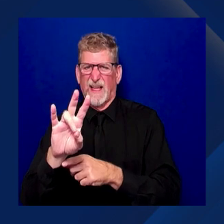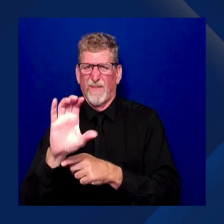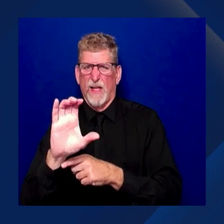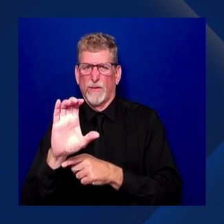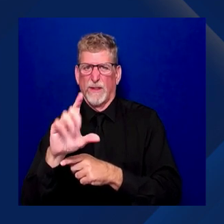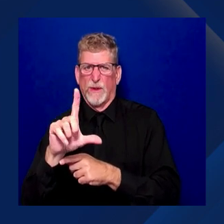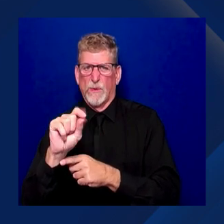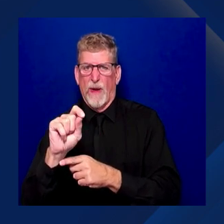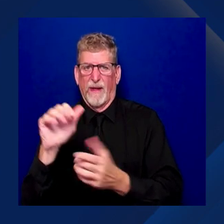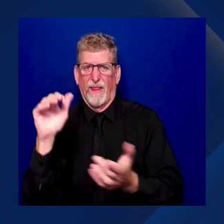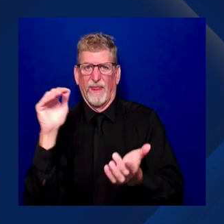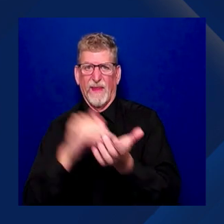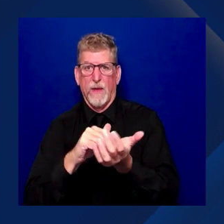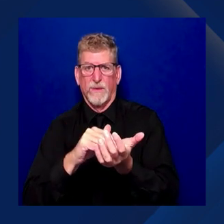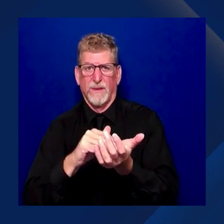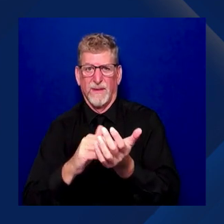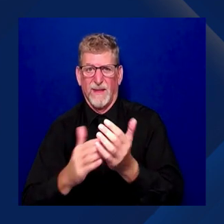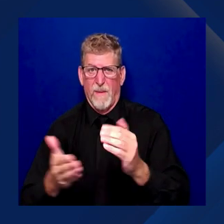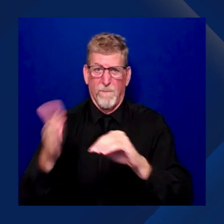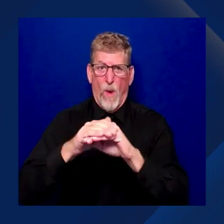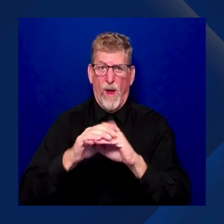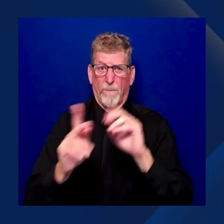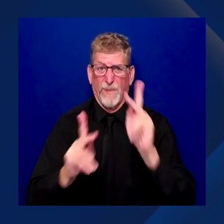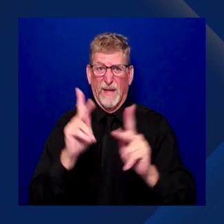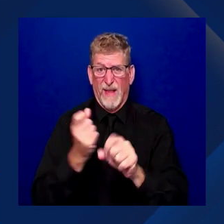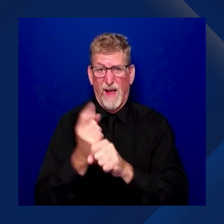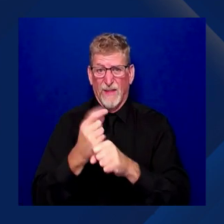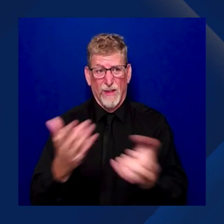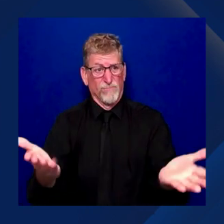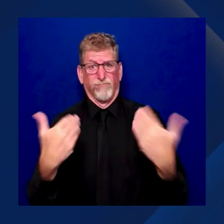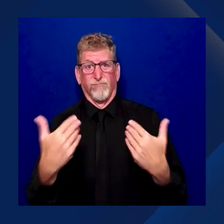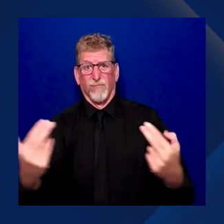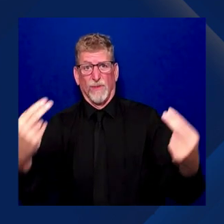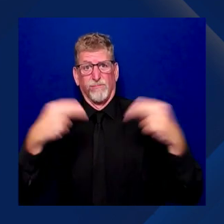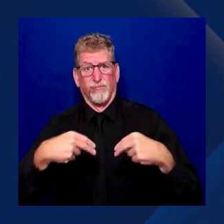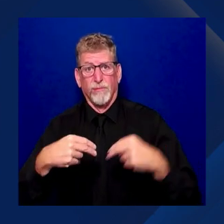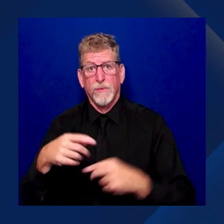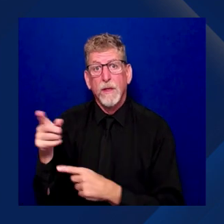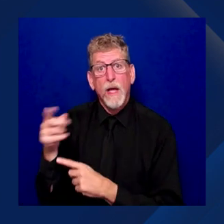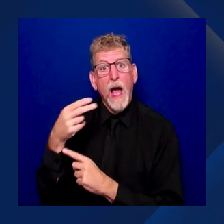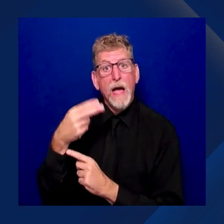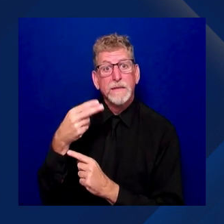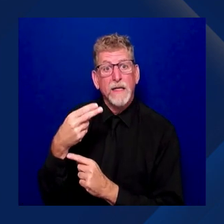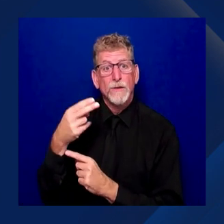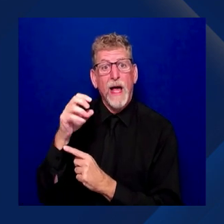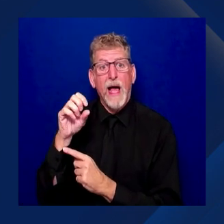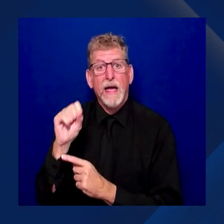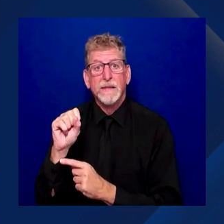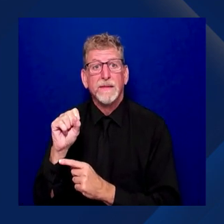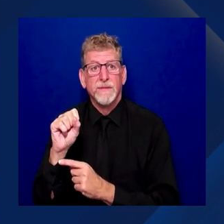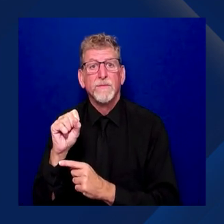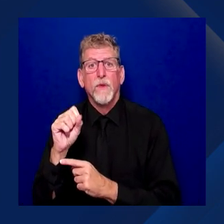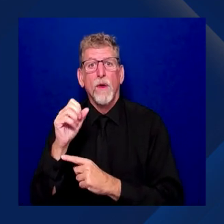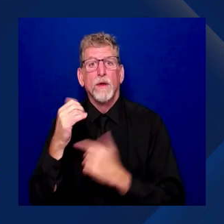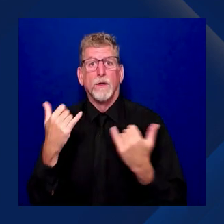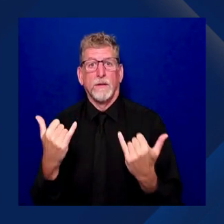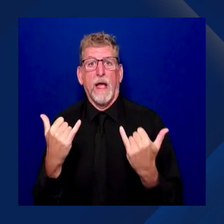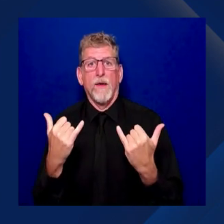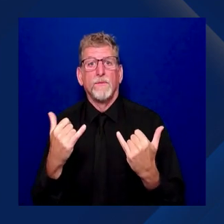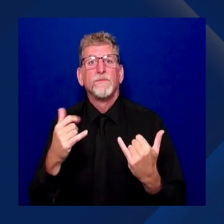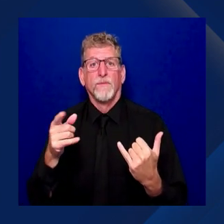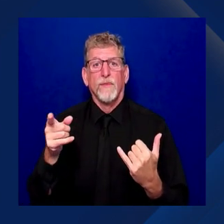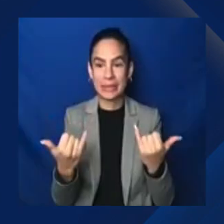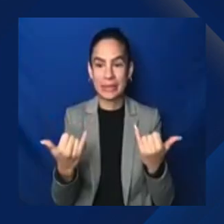HHS has also put out new guidance today to help states implement the extension.